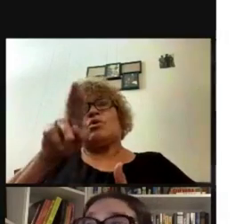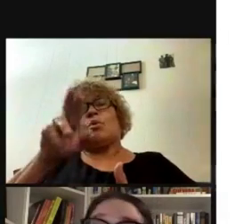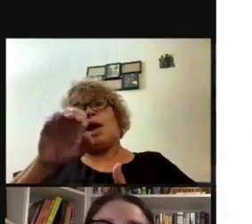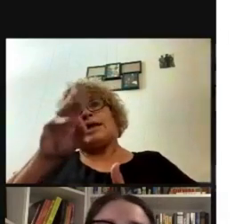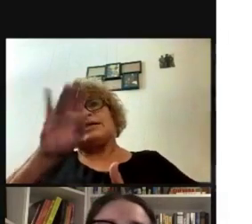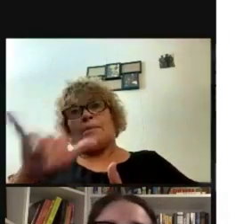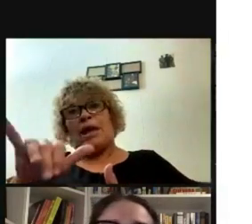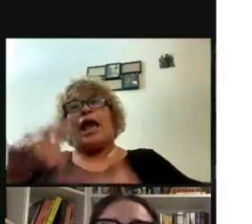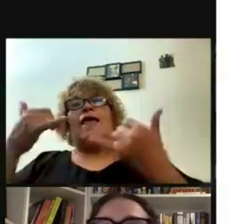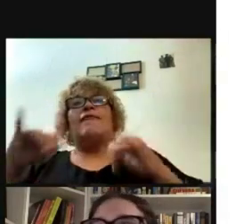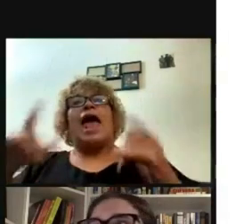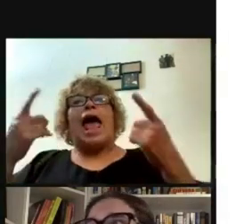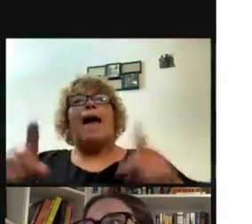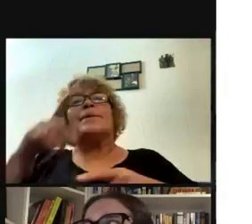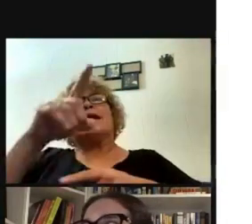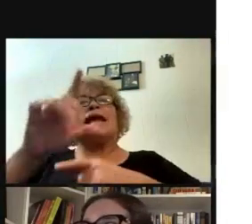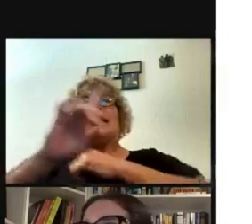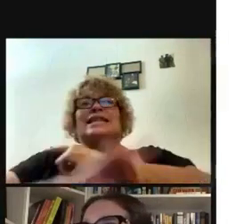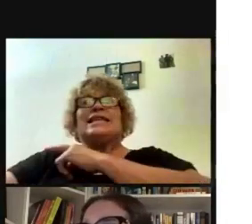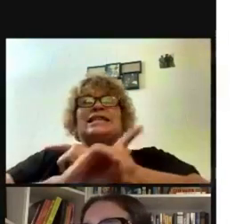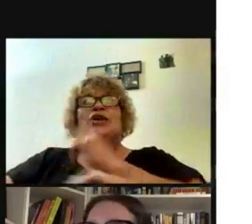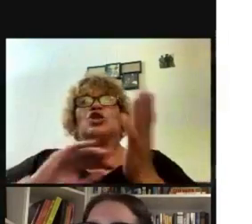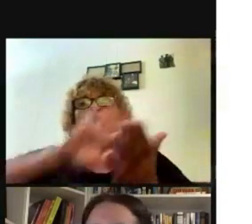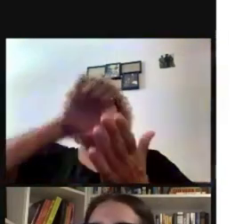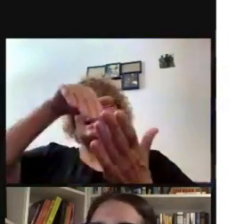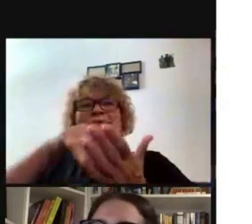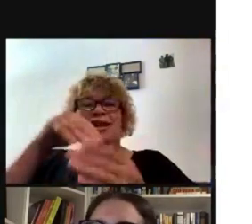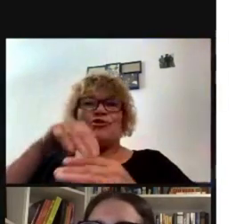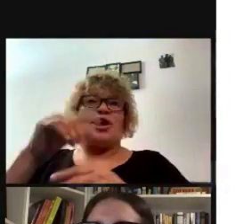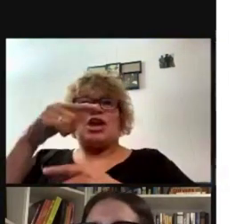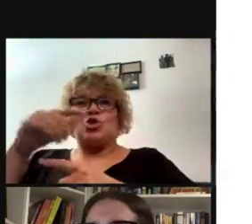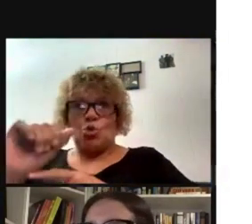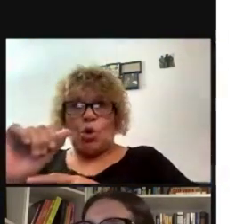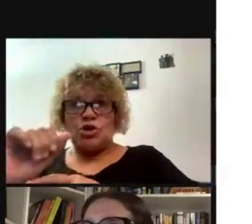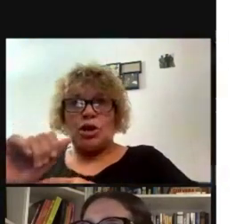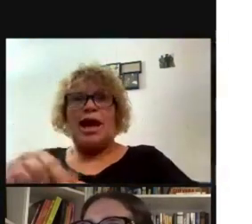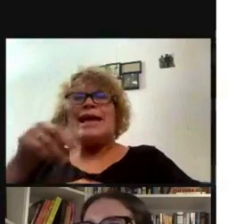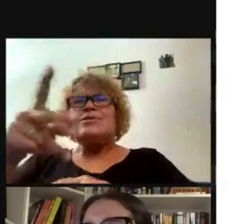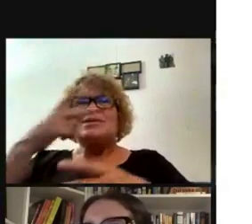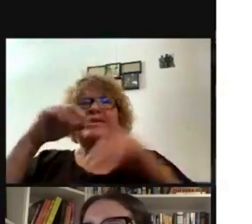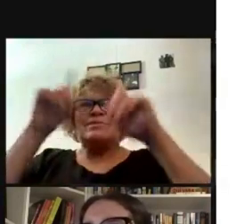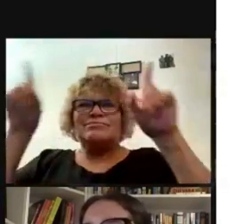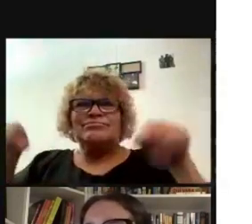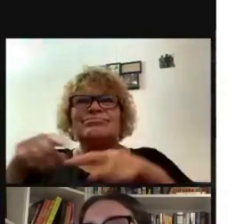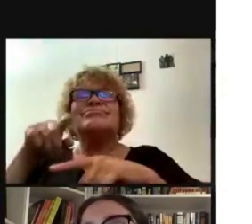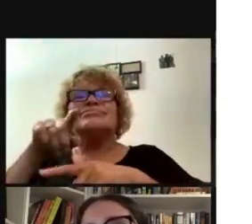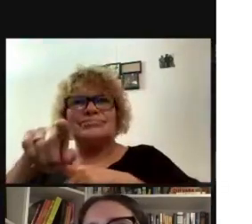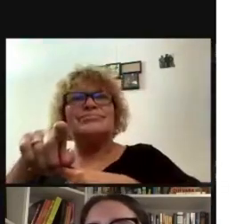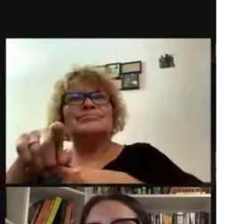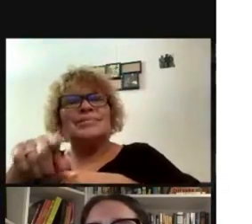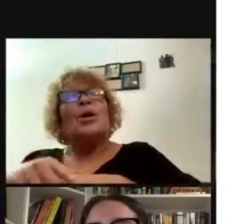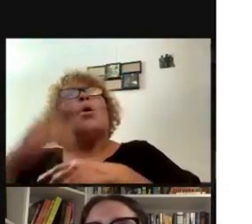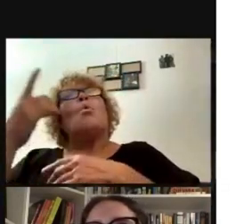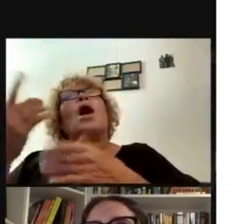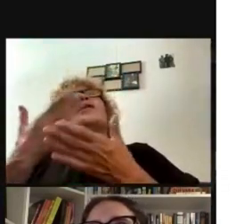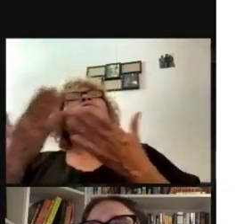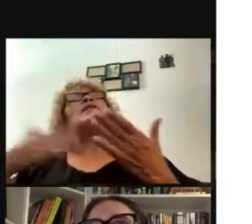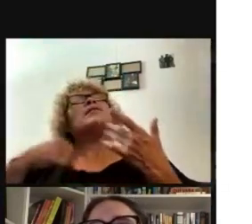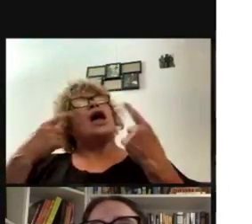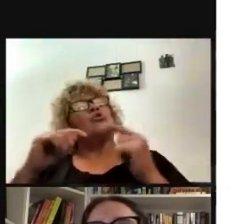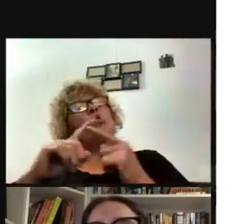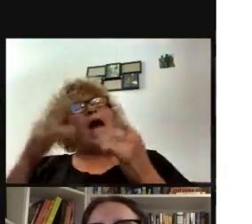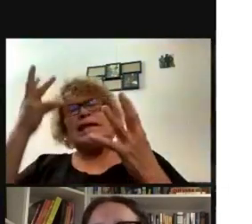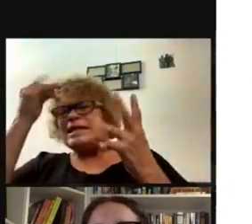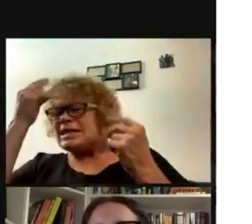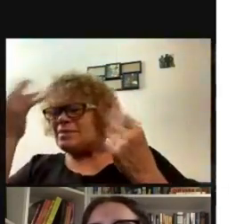center in Georgia. And so, you know, one of the things I'll end here, but one of the things that I try to think about is, you